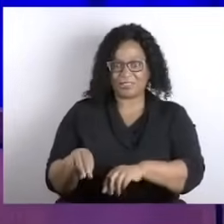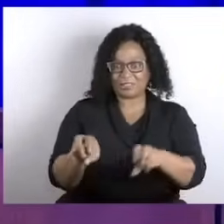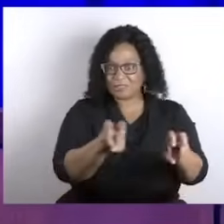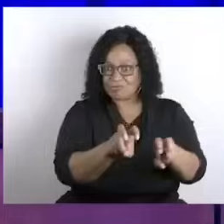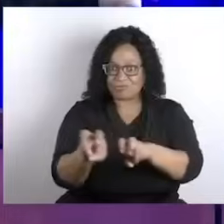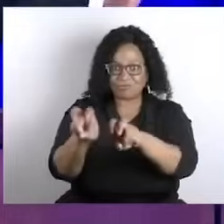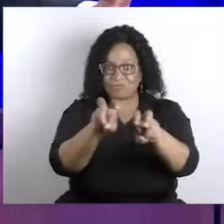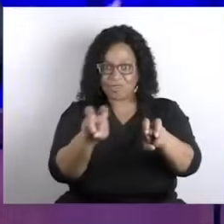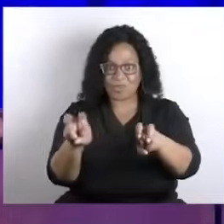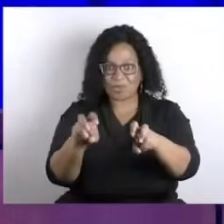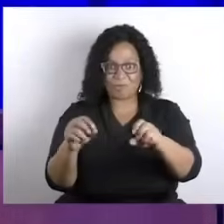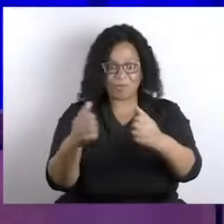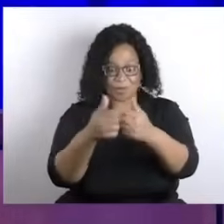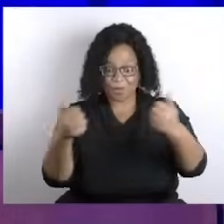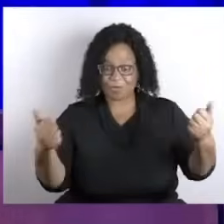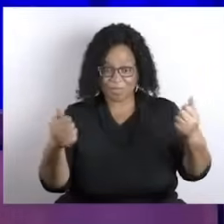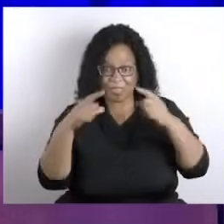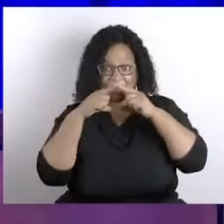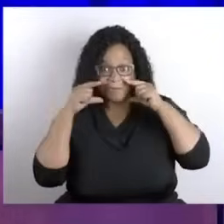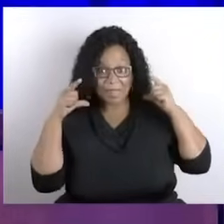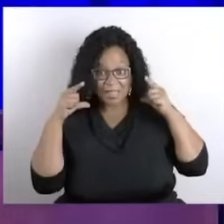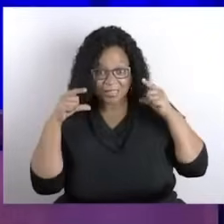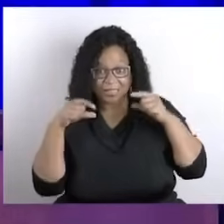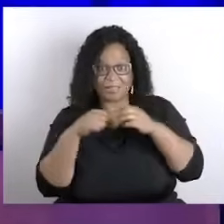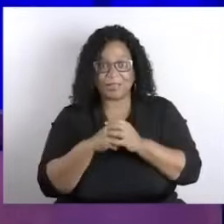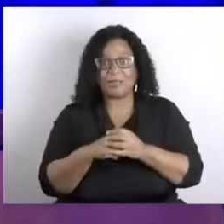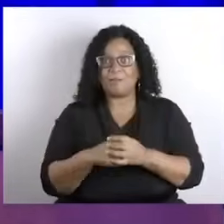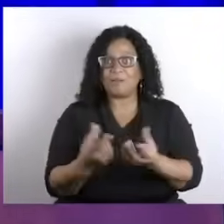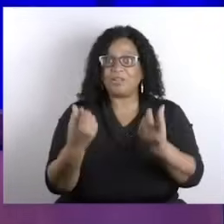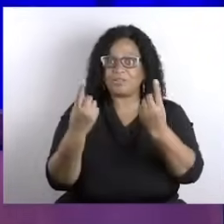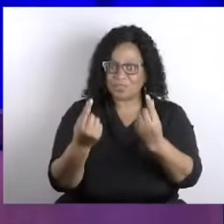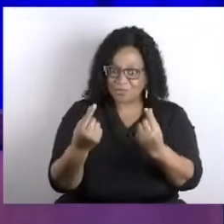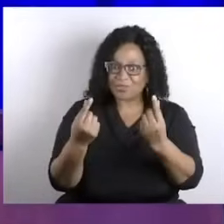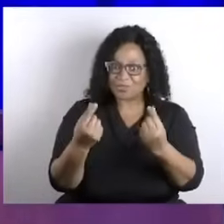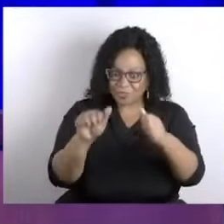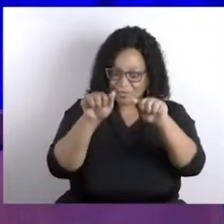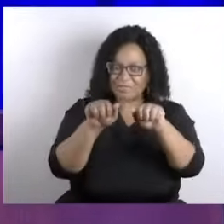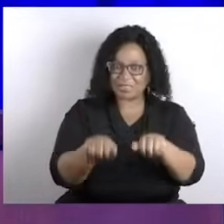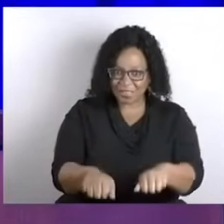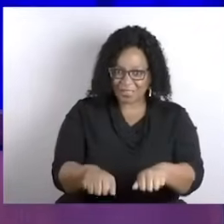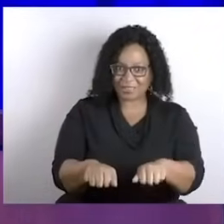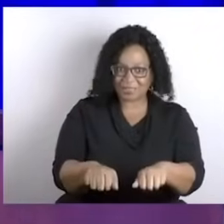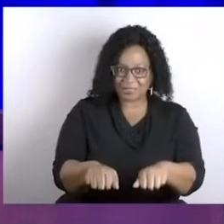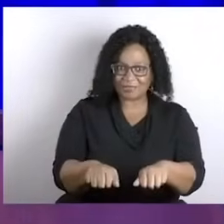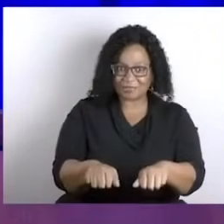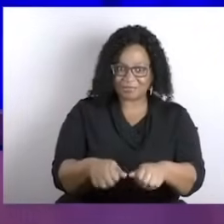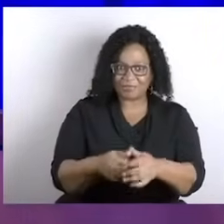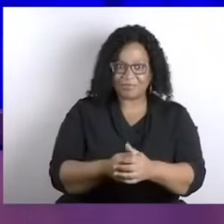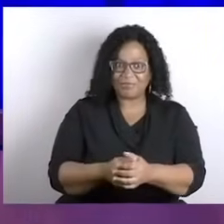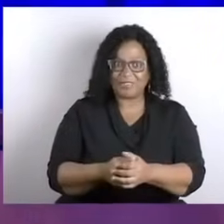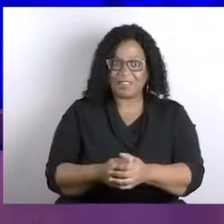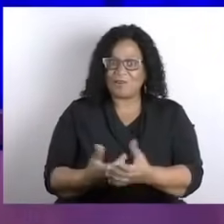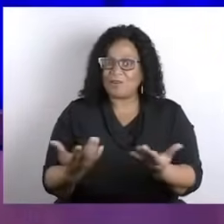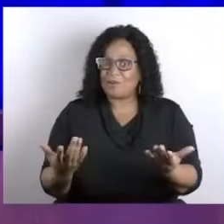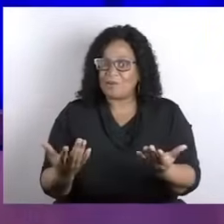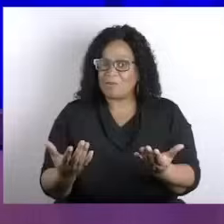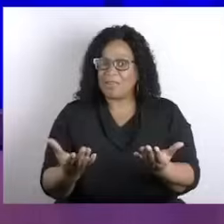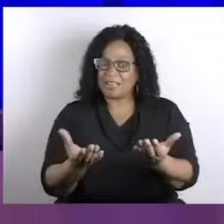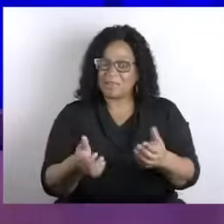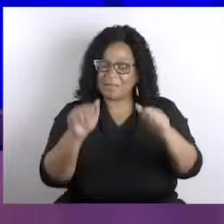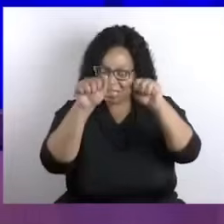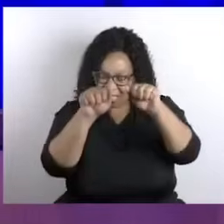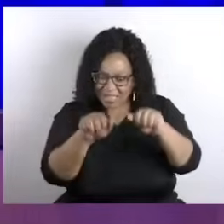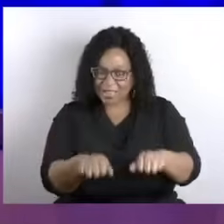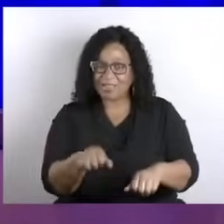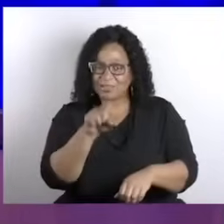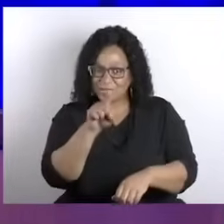you can't do what you want to, do what you can. He says, I want you to be productive and I want you to be active. What is it that you know you